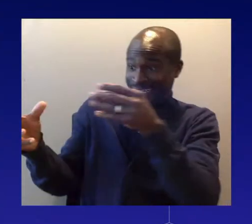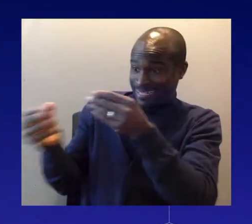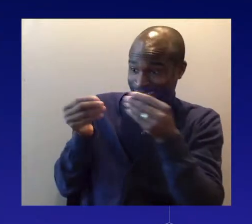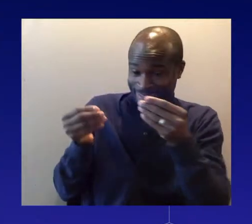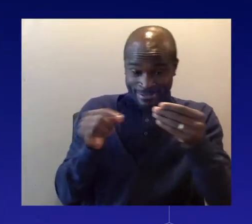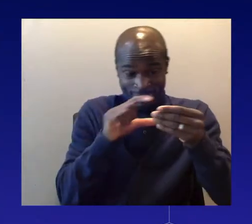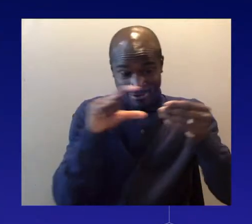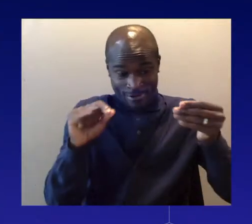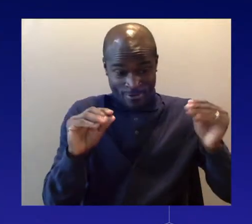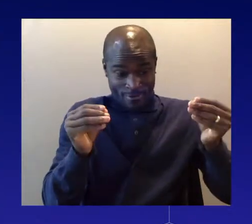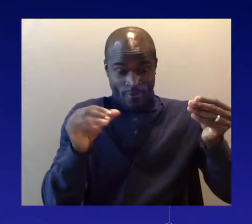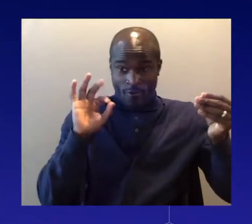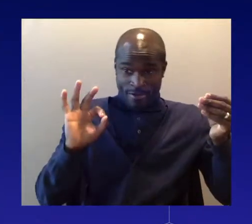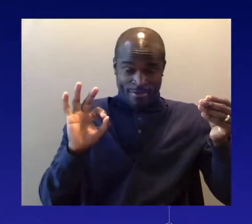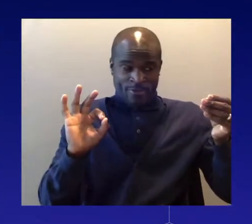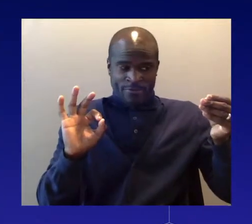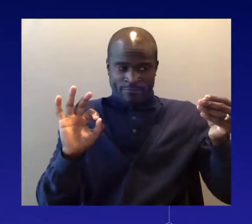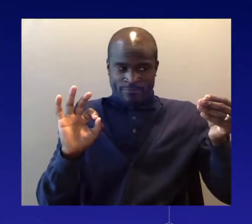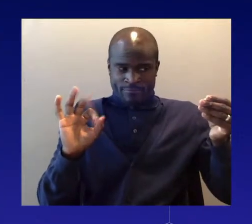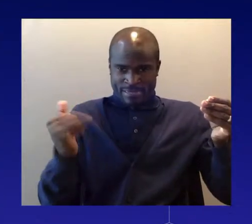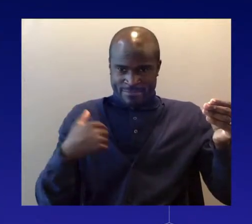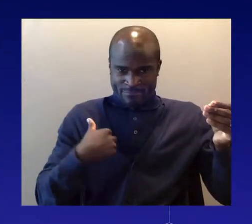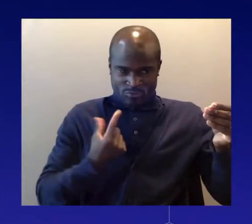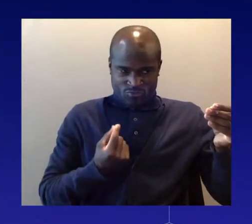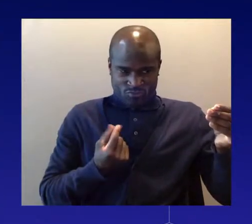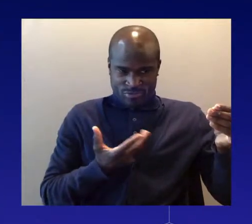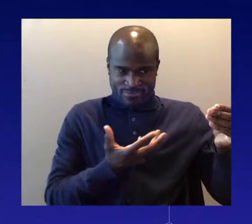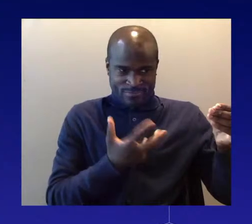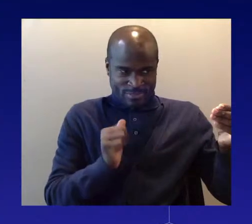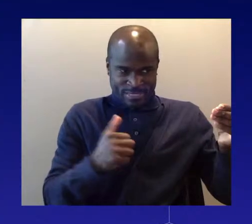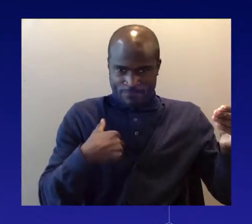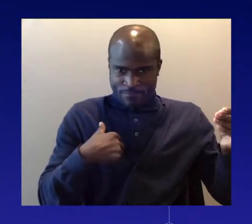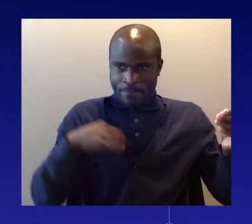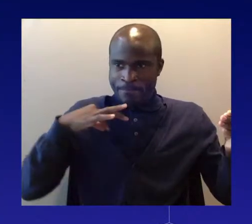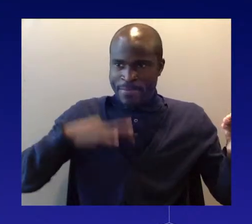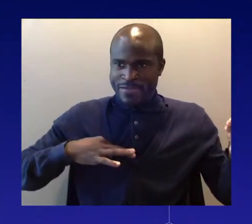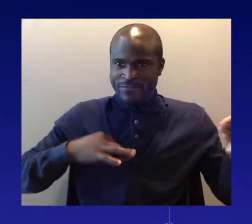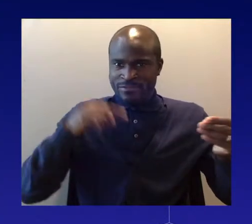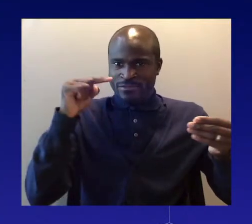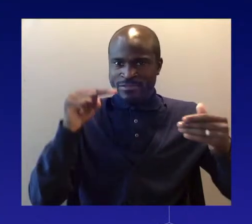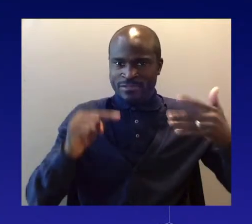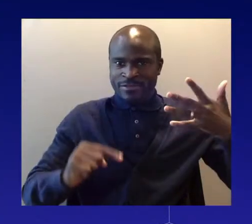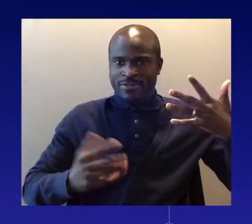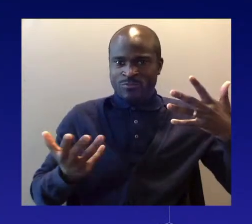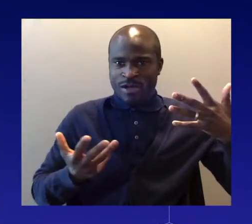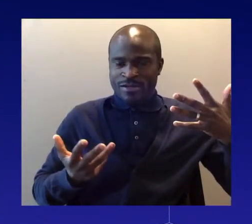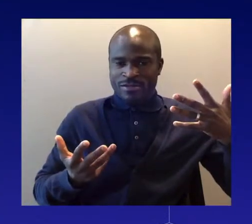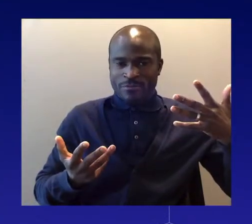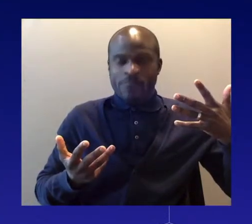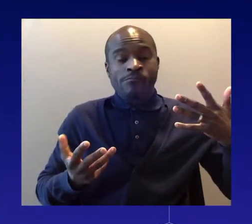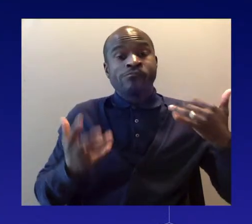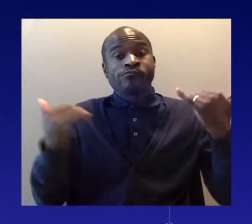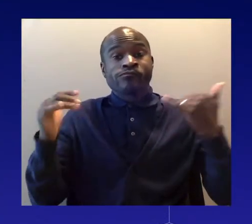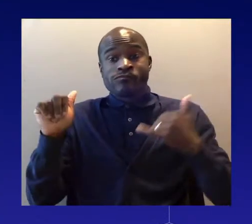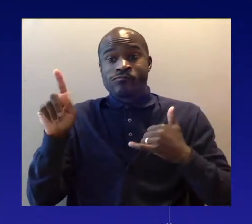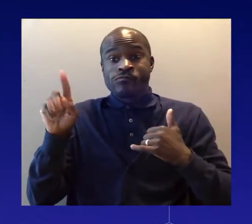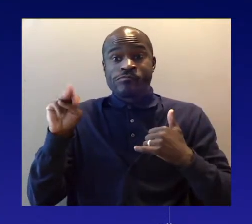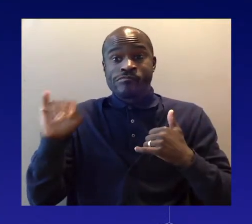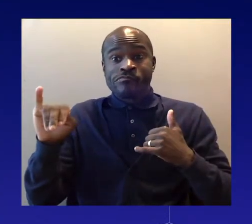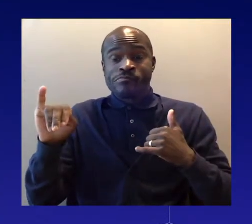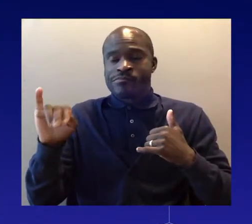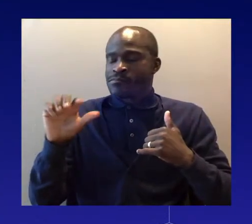And that's things like this administration has pushed on things like appointment wait